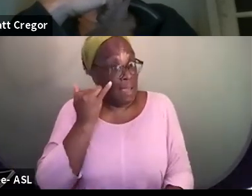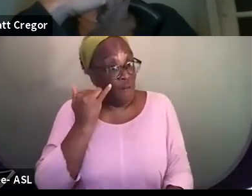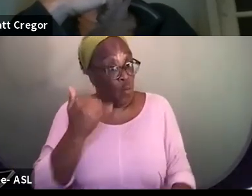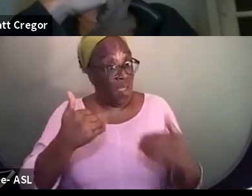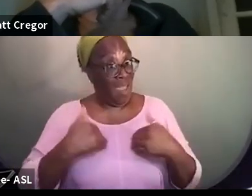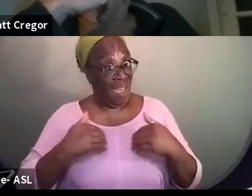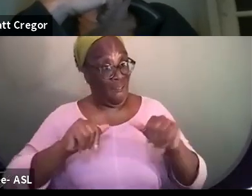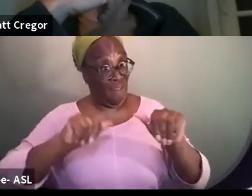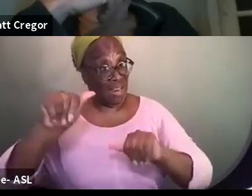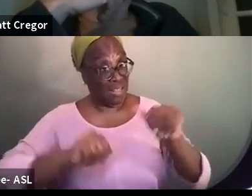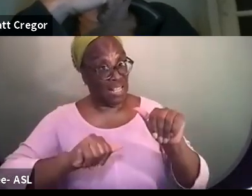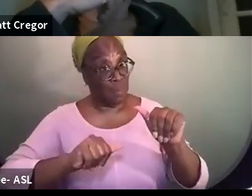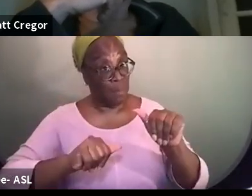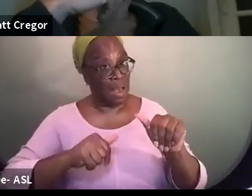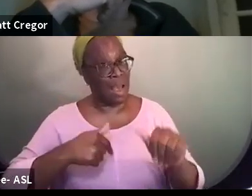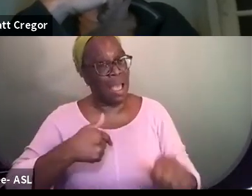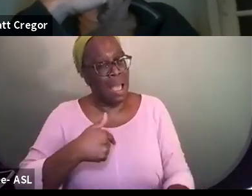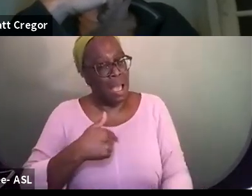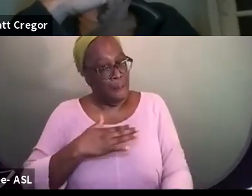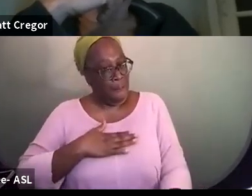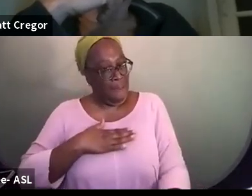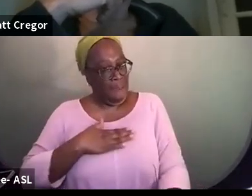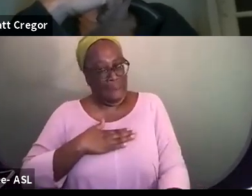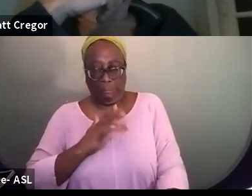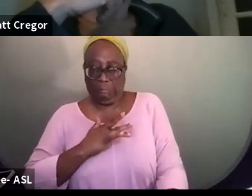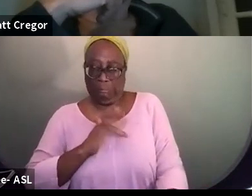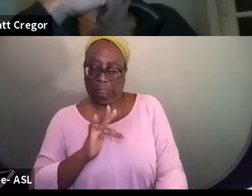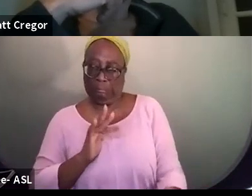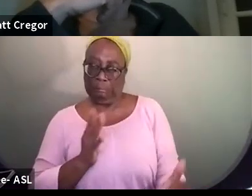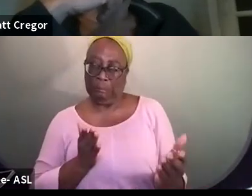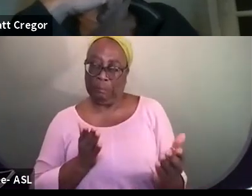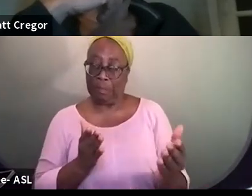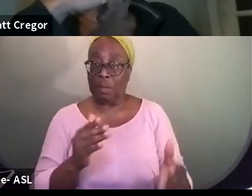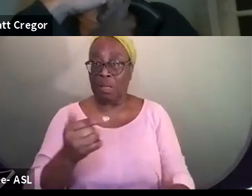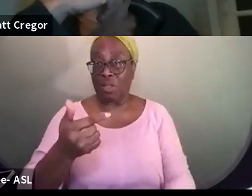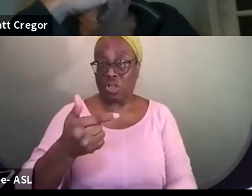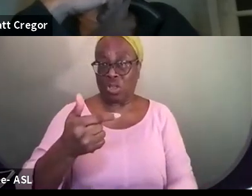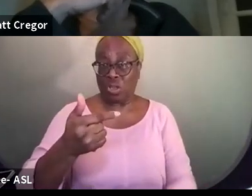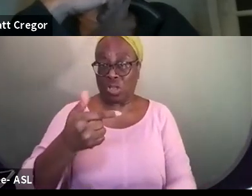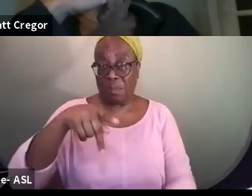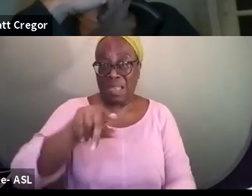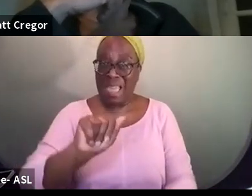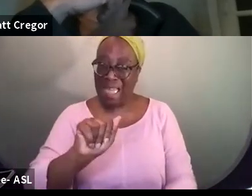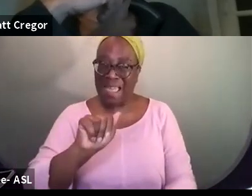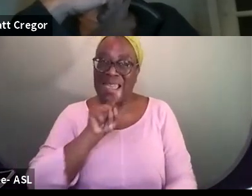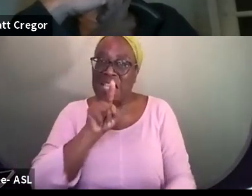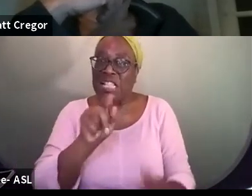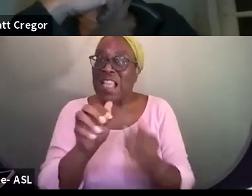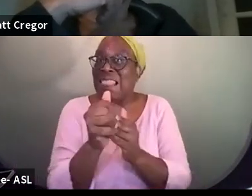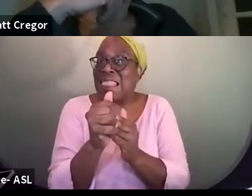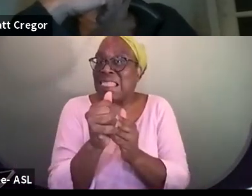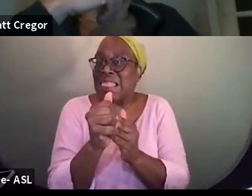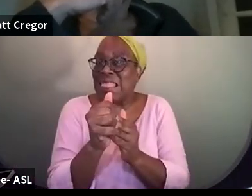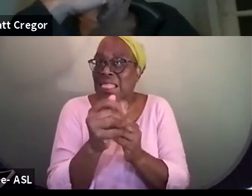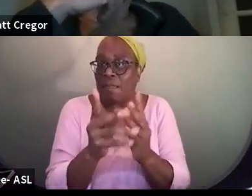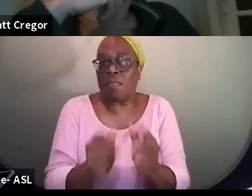assessment, I would be inclined to suggest that the GPA is the leading indicator,